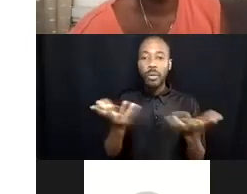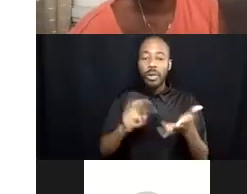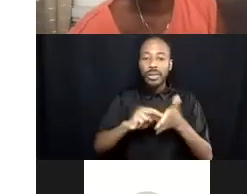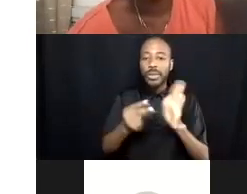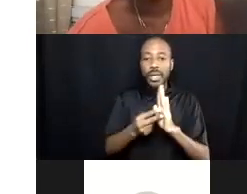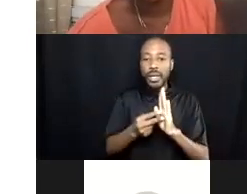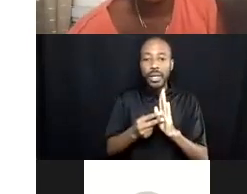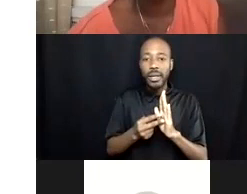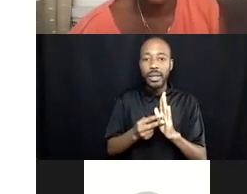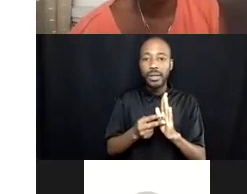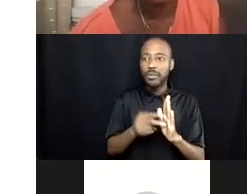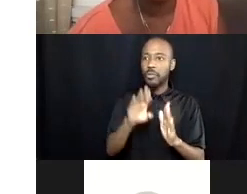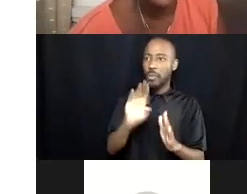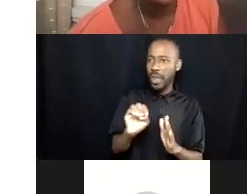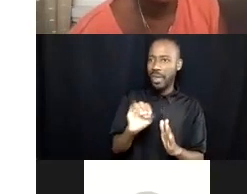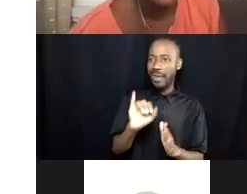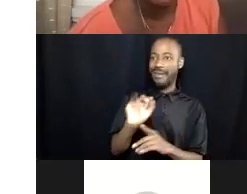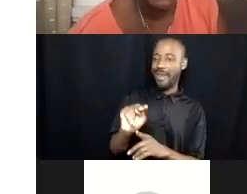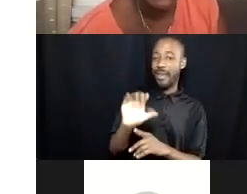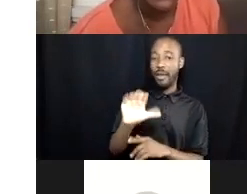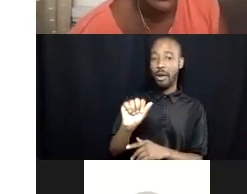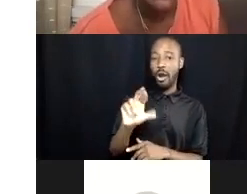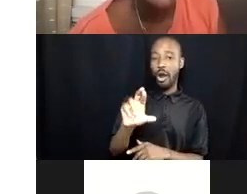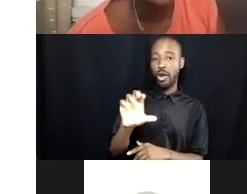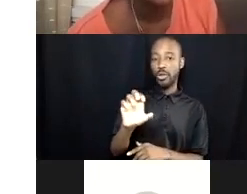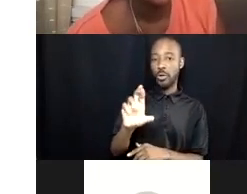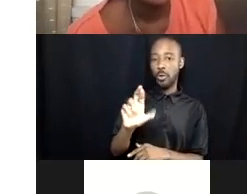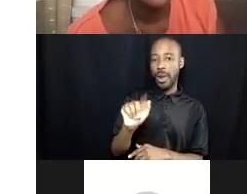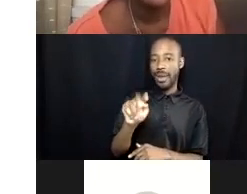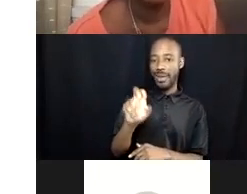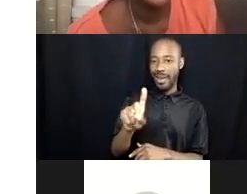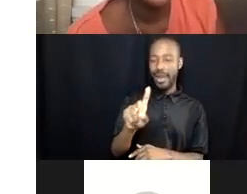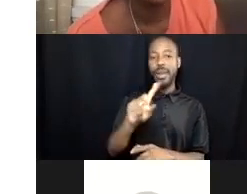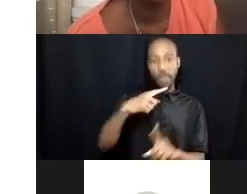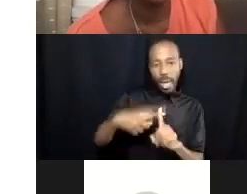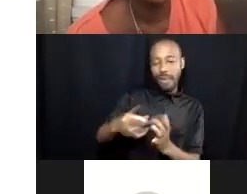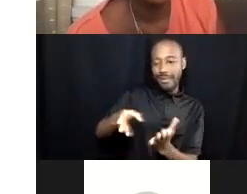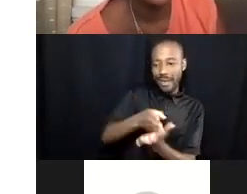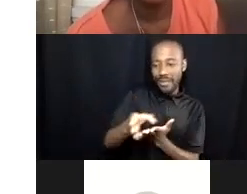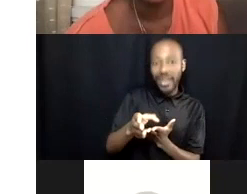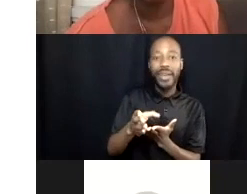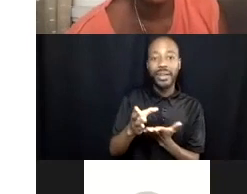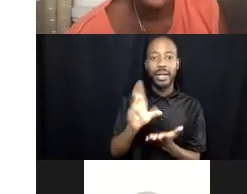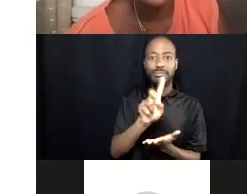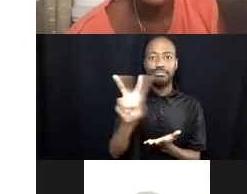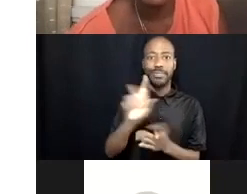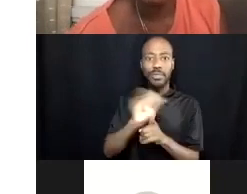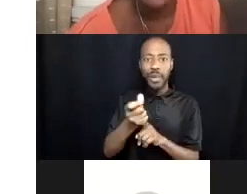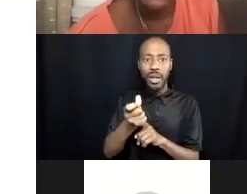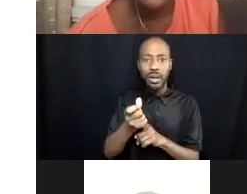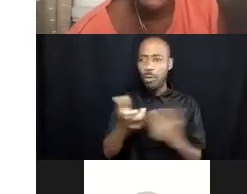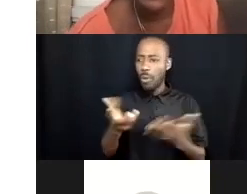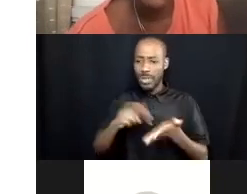like incarcerated and kind of navigating a domestic violence situation? And yeah, what does it mean to have an